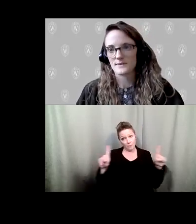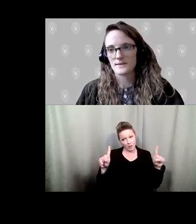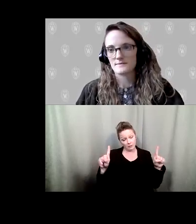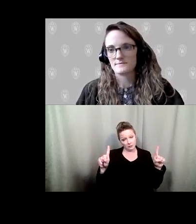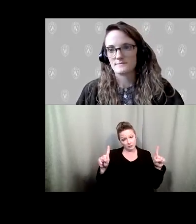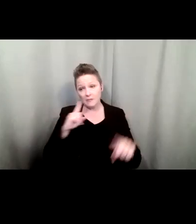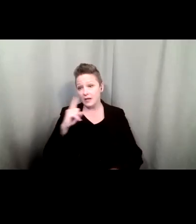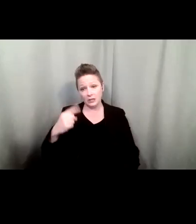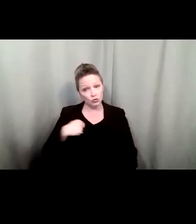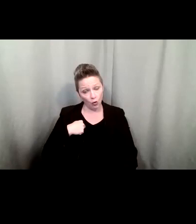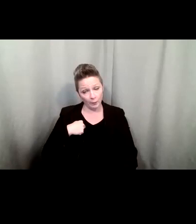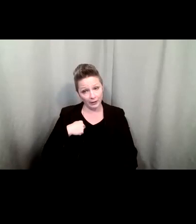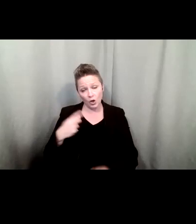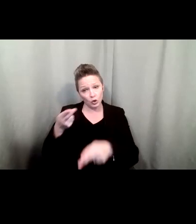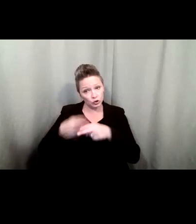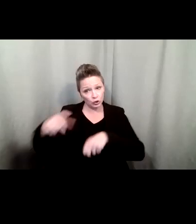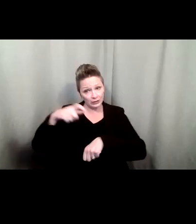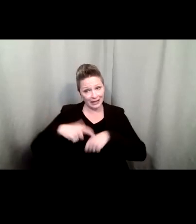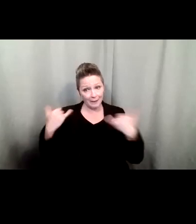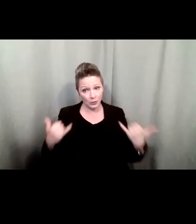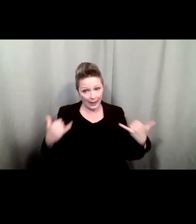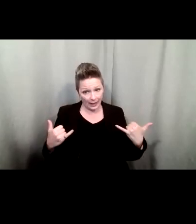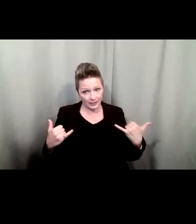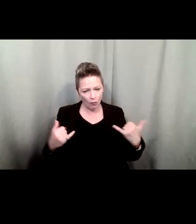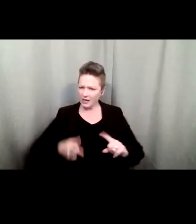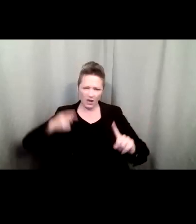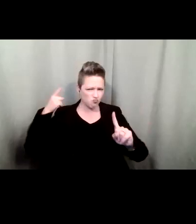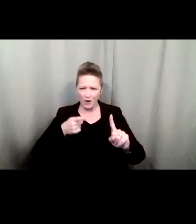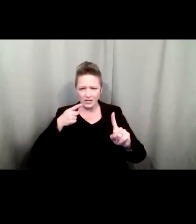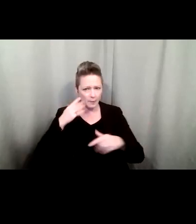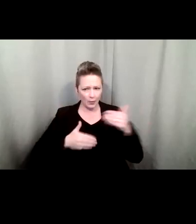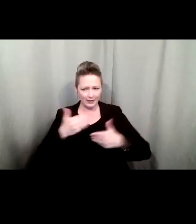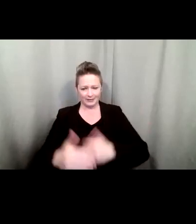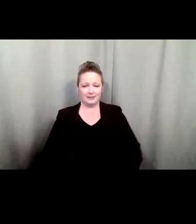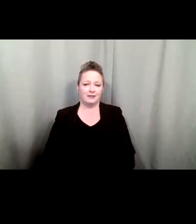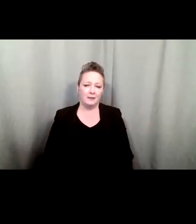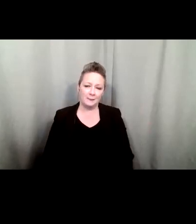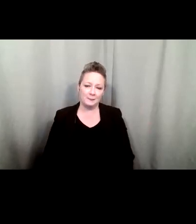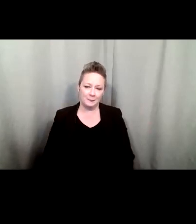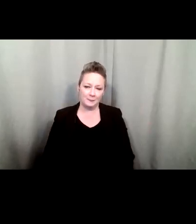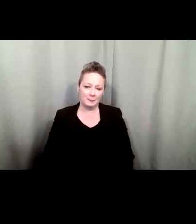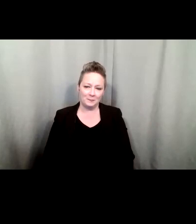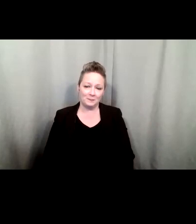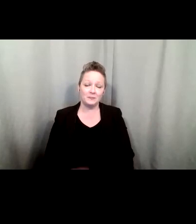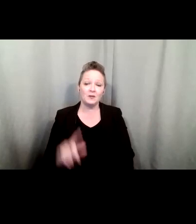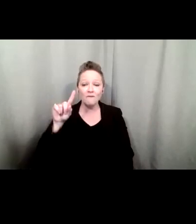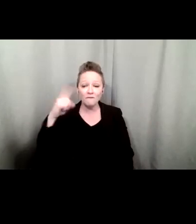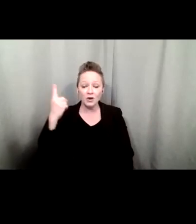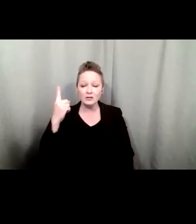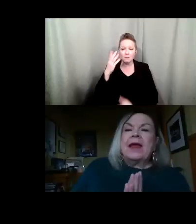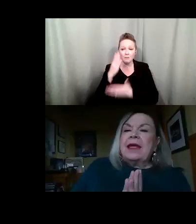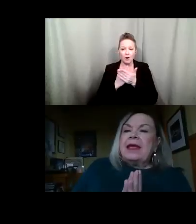short time together today. so I'm going to get right through it the first part I want to talk to you about